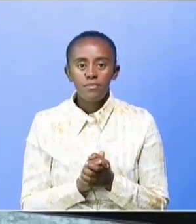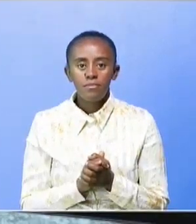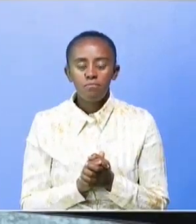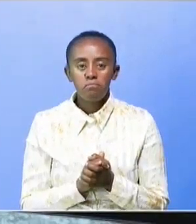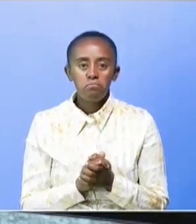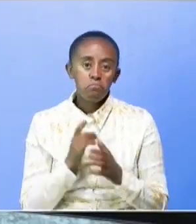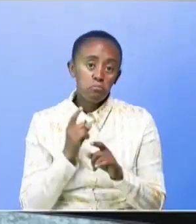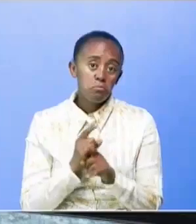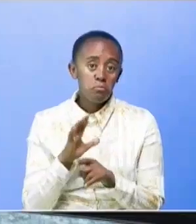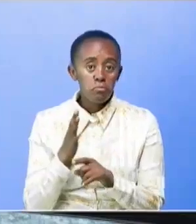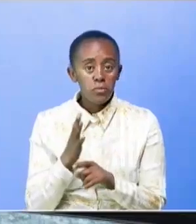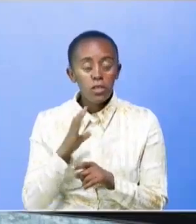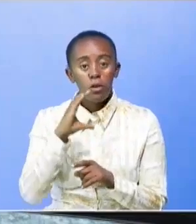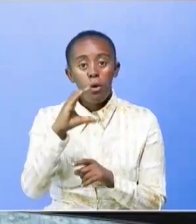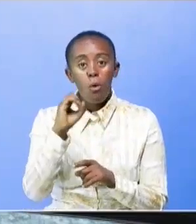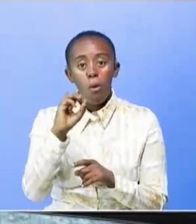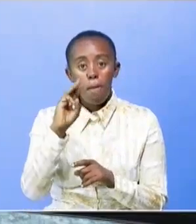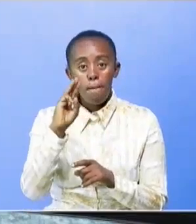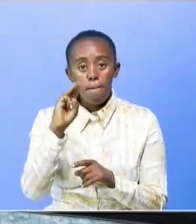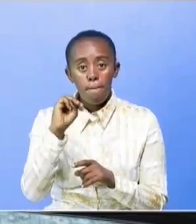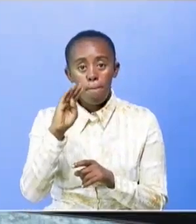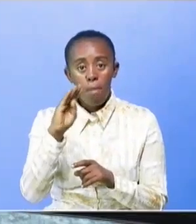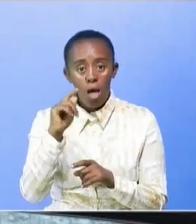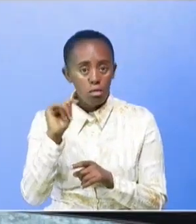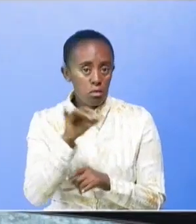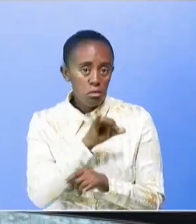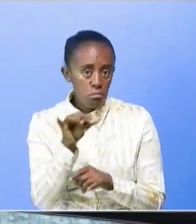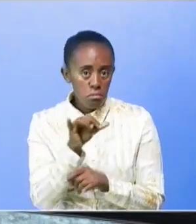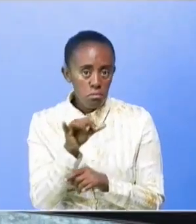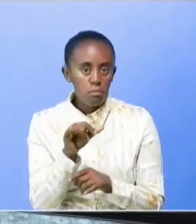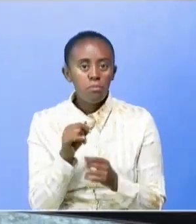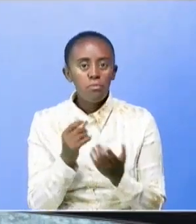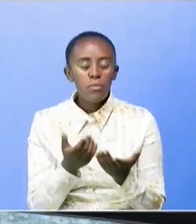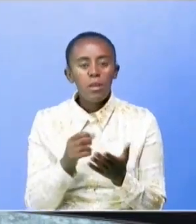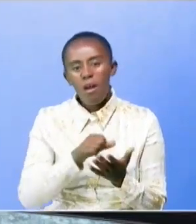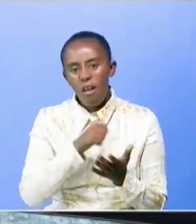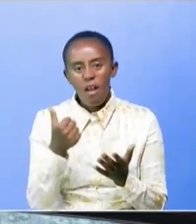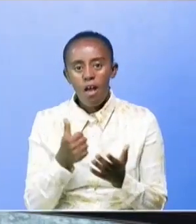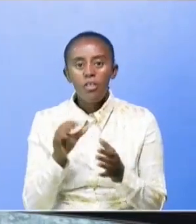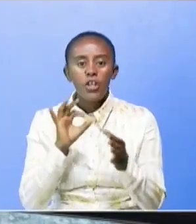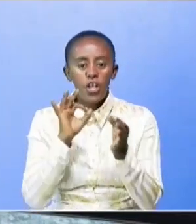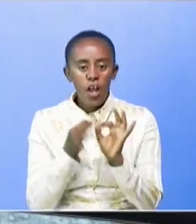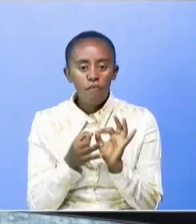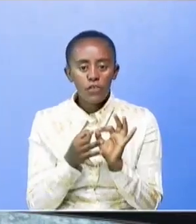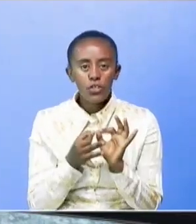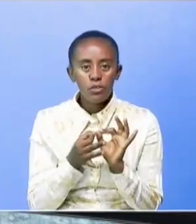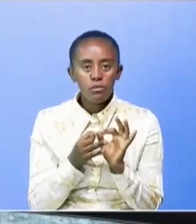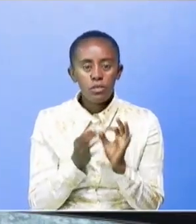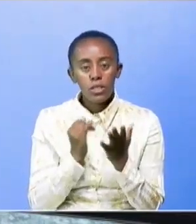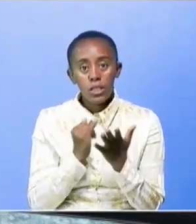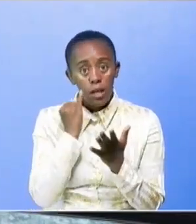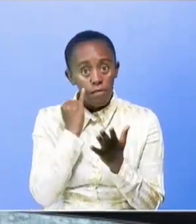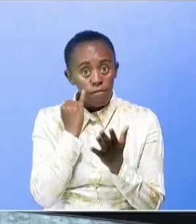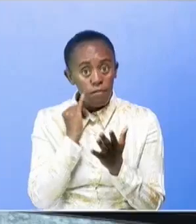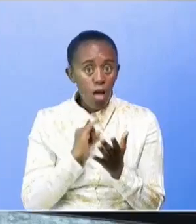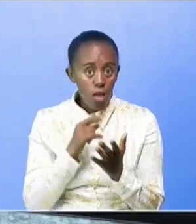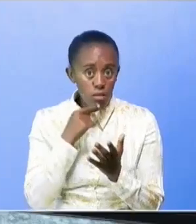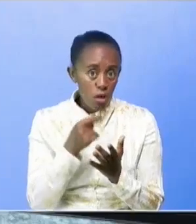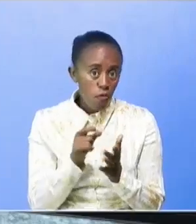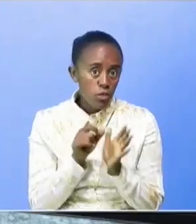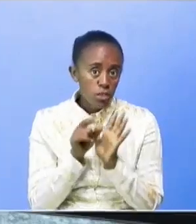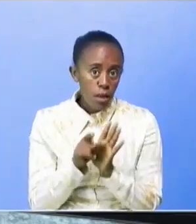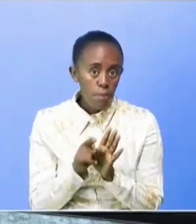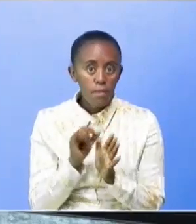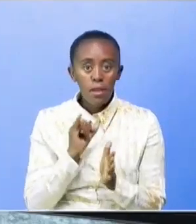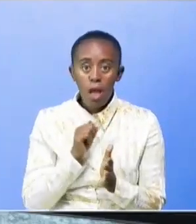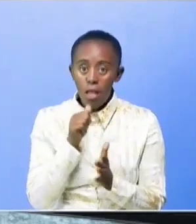Just like combat, this word has another definition. If I say, for example,